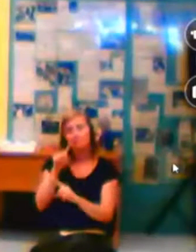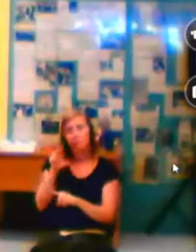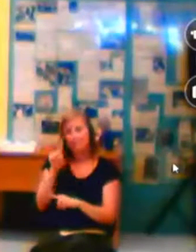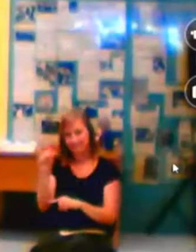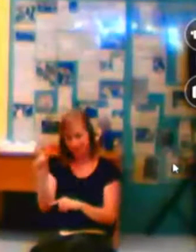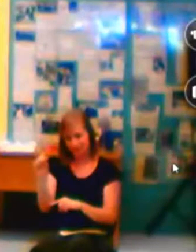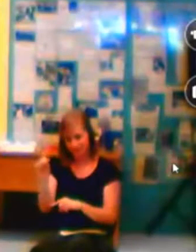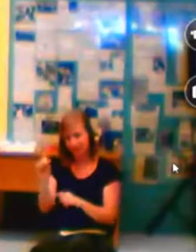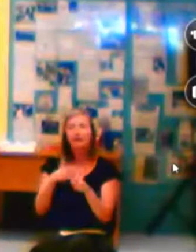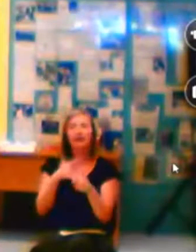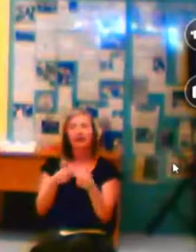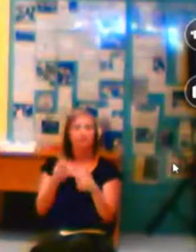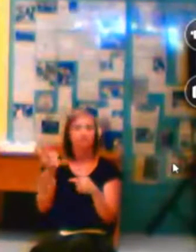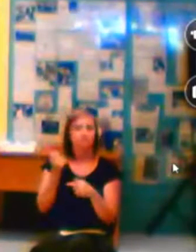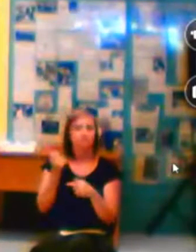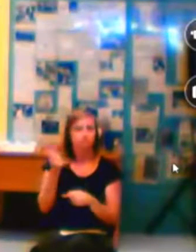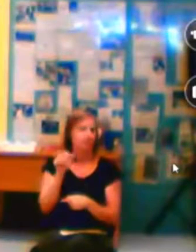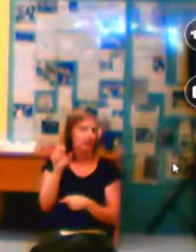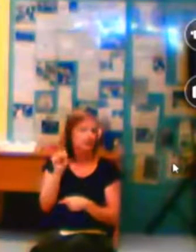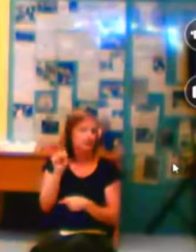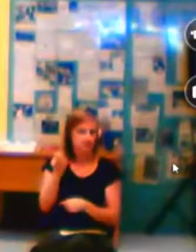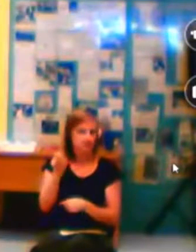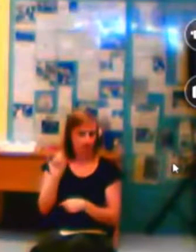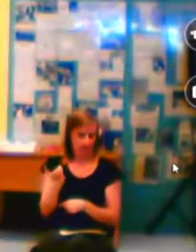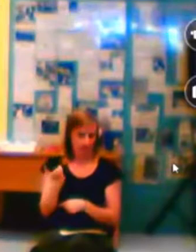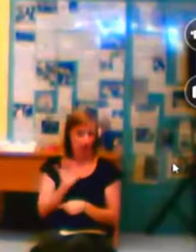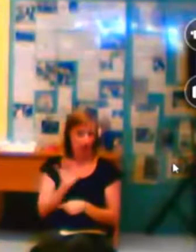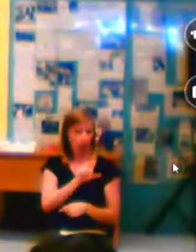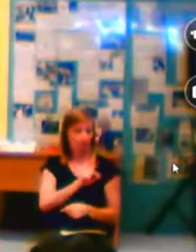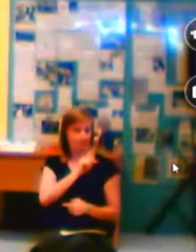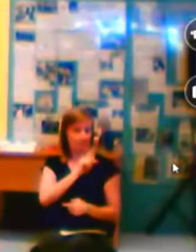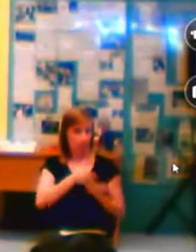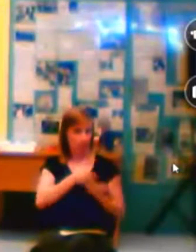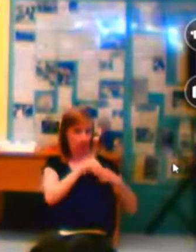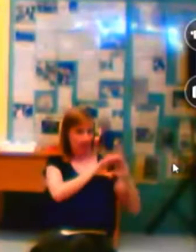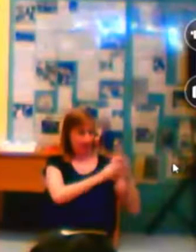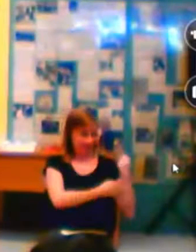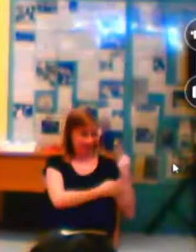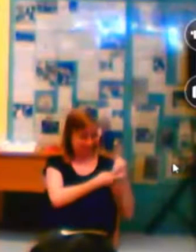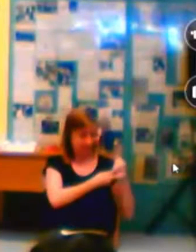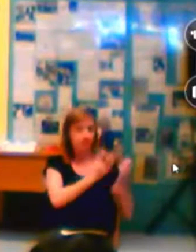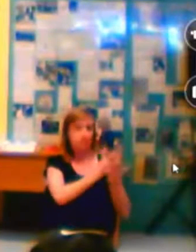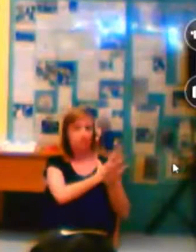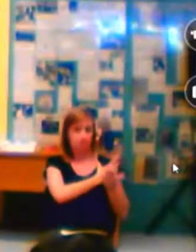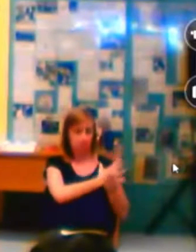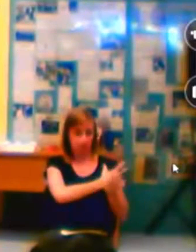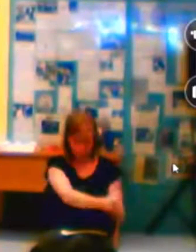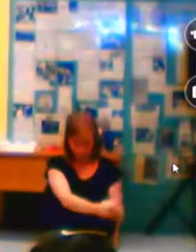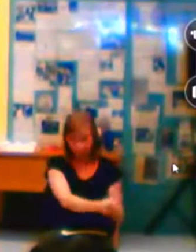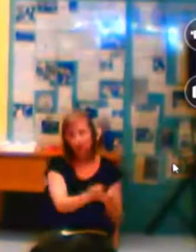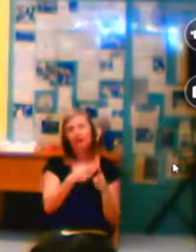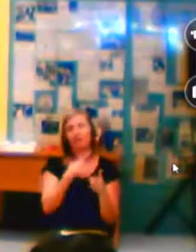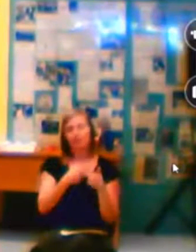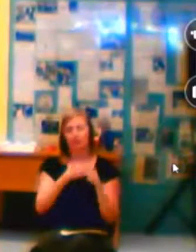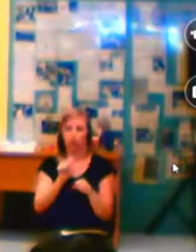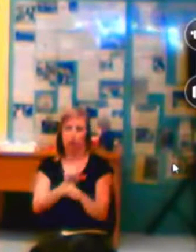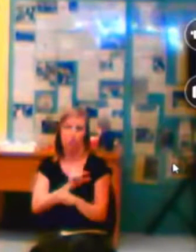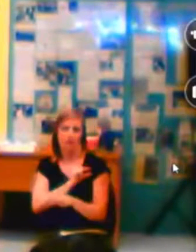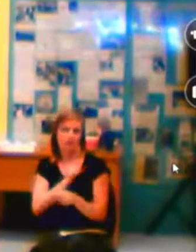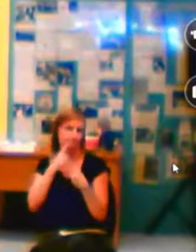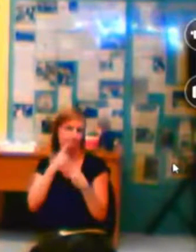not accommodate her absences. She lost her job, filed for disability, and received